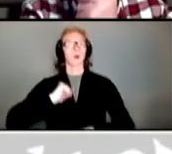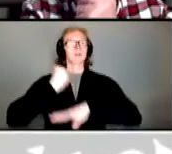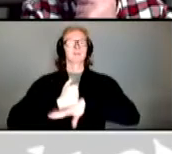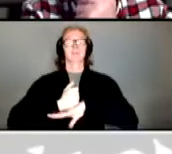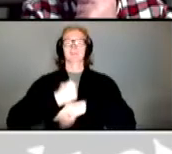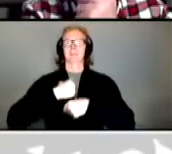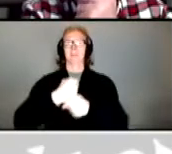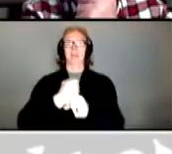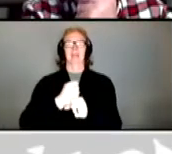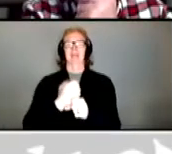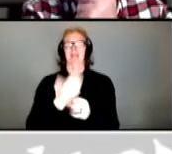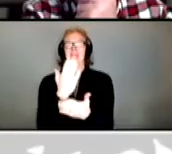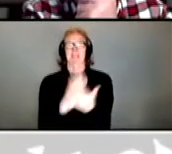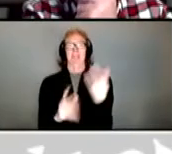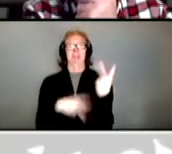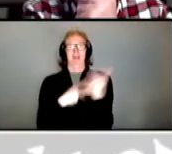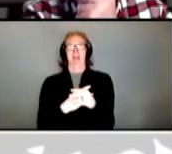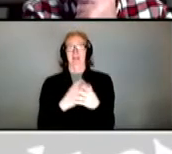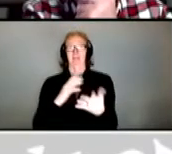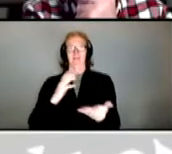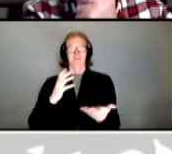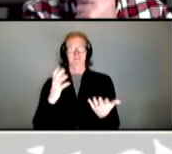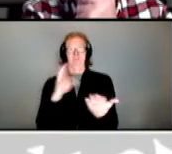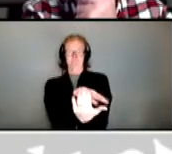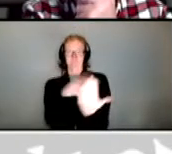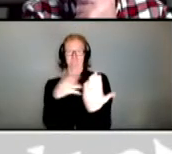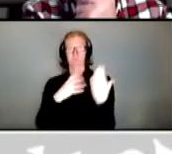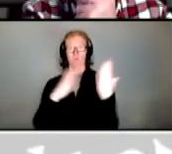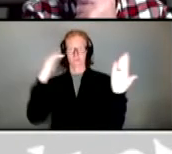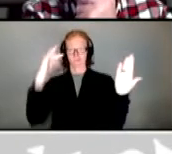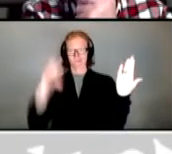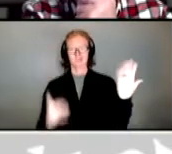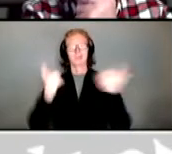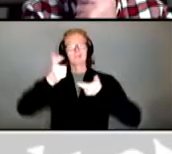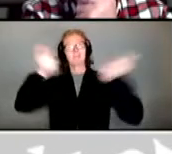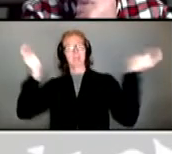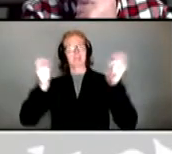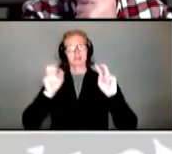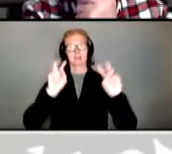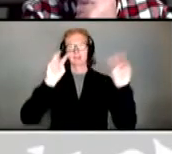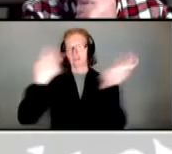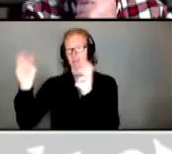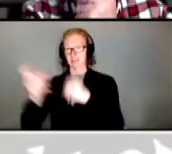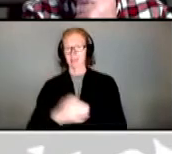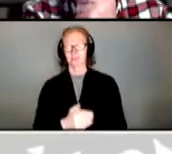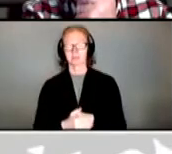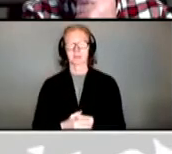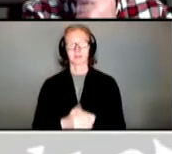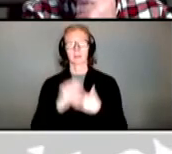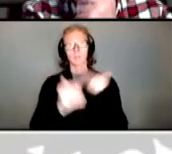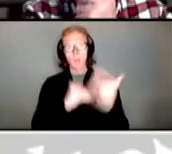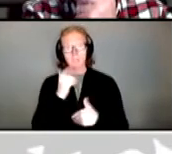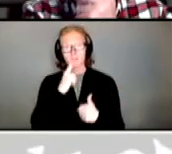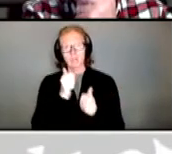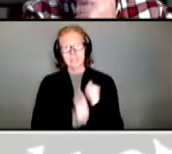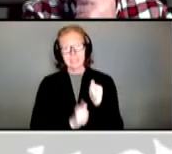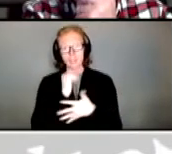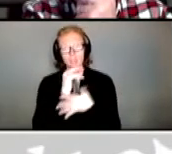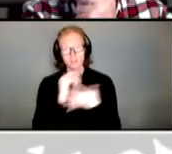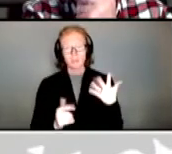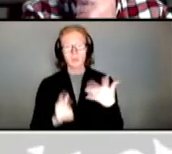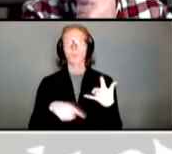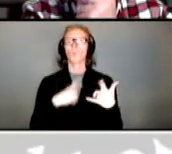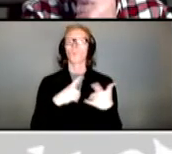sort of framework around these like big topics? Like what your process is, when does it go